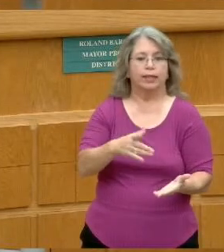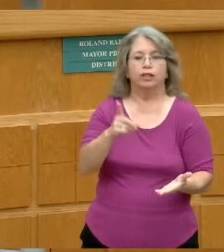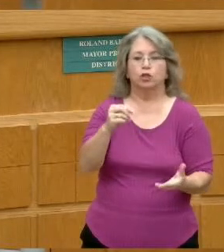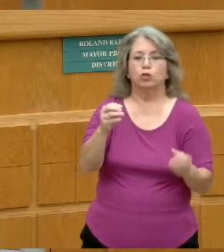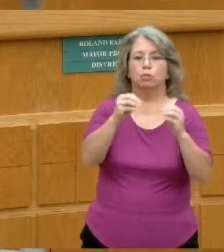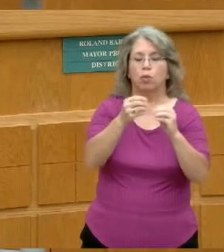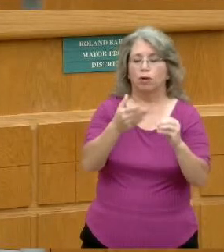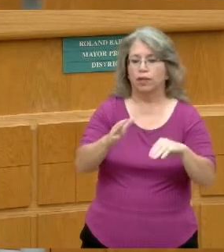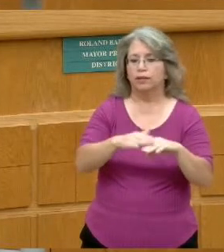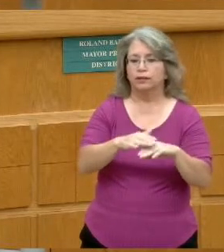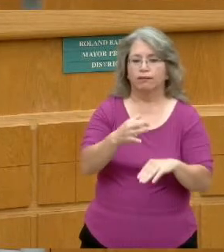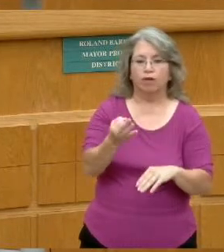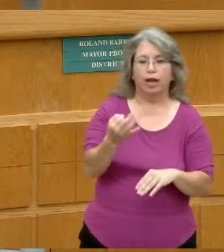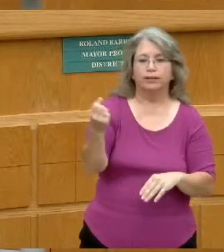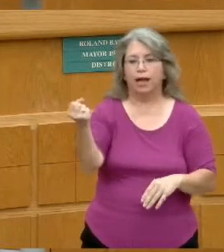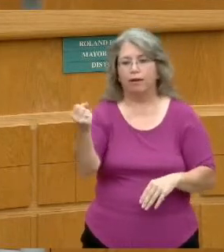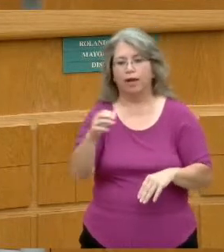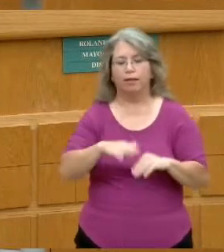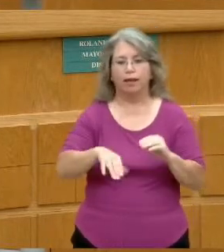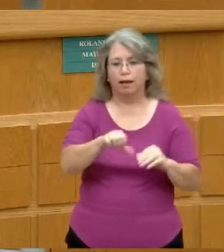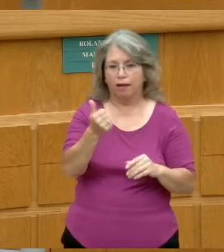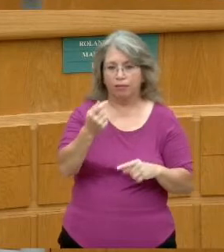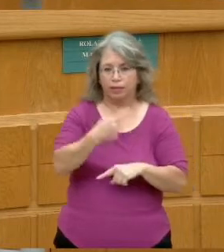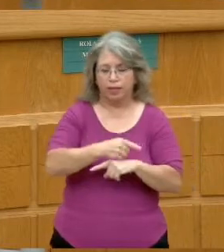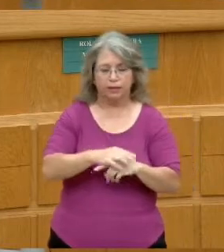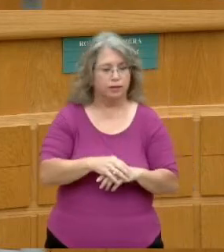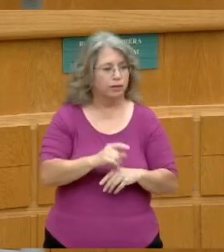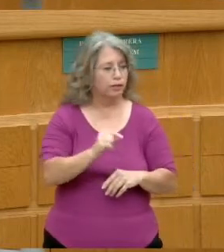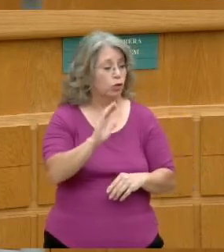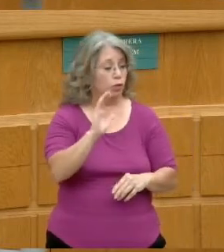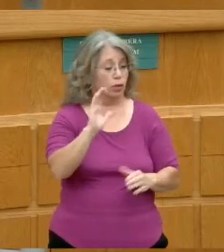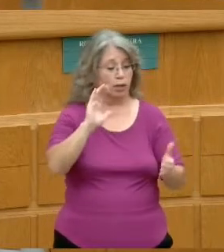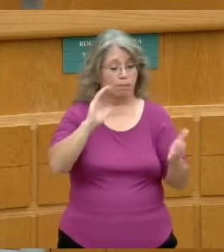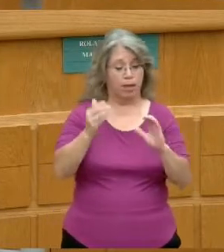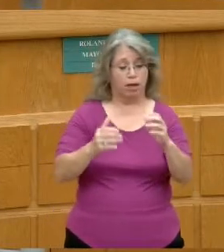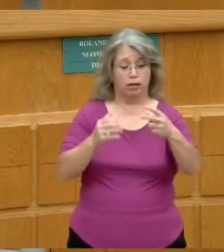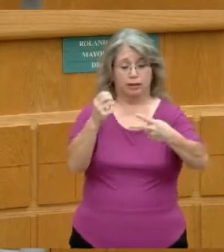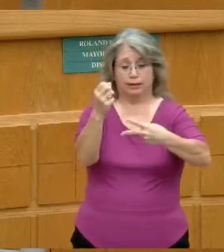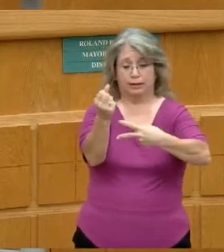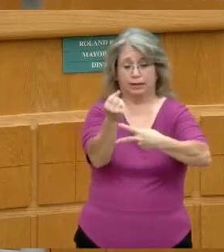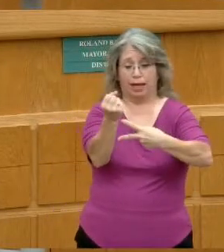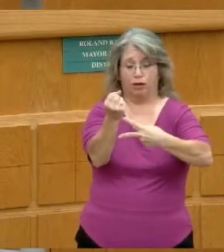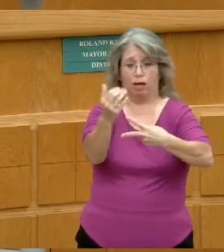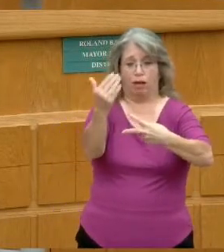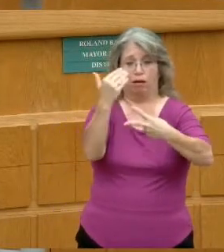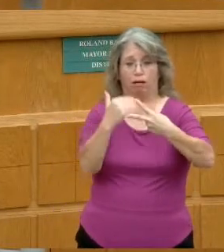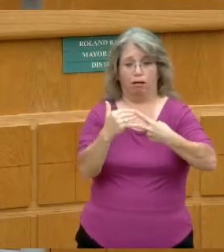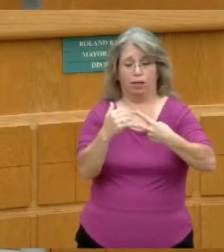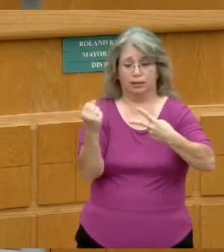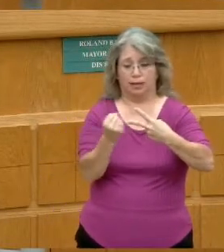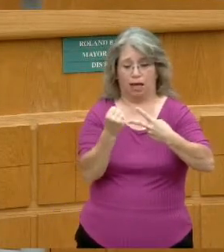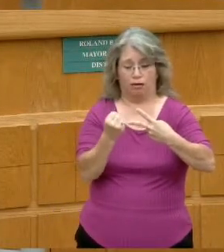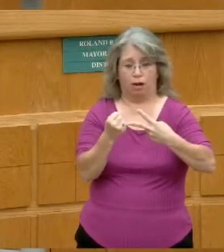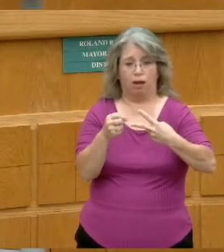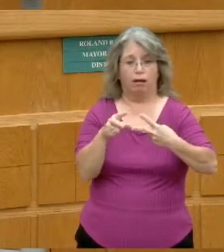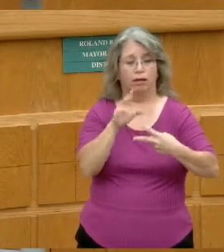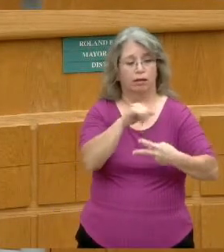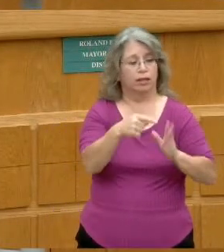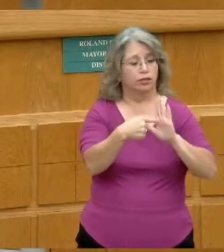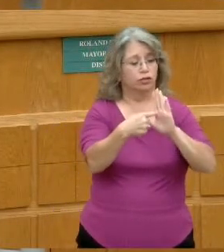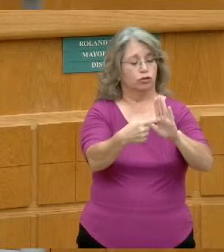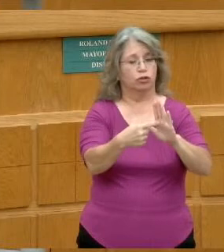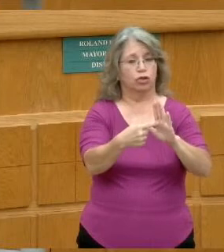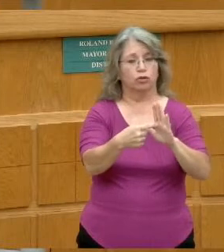and Fridays than we do on other days. So if you compare Saturdays to Saturdays, this index indicates that there was a decrease